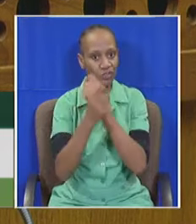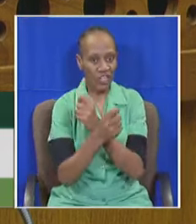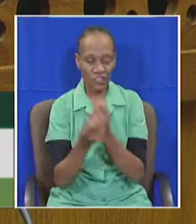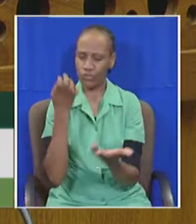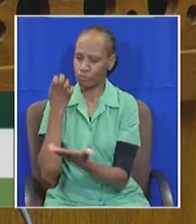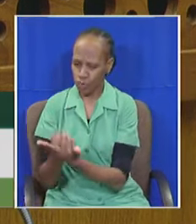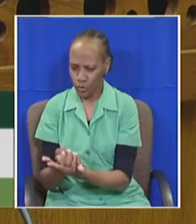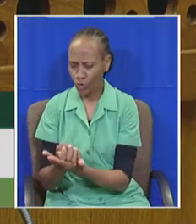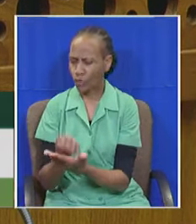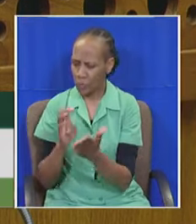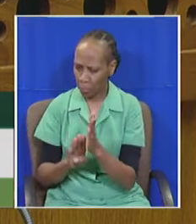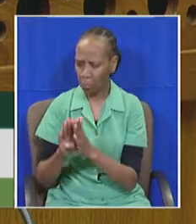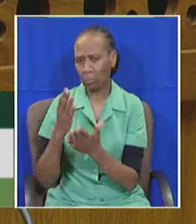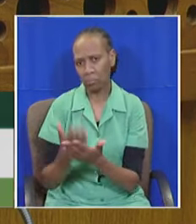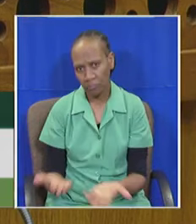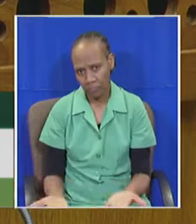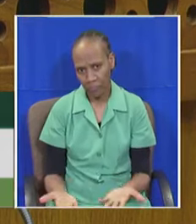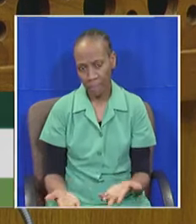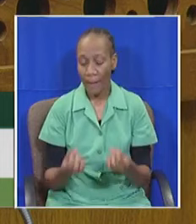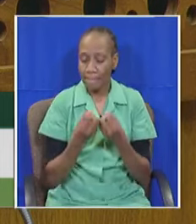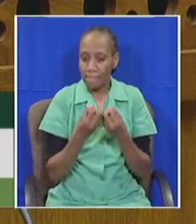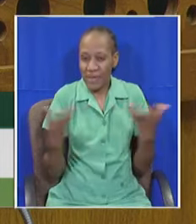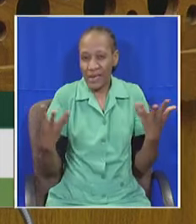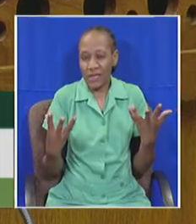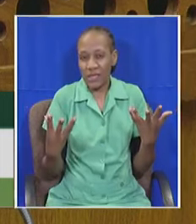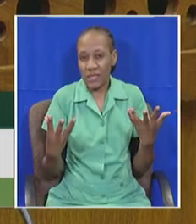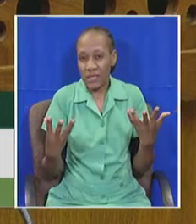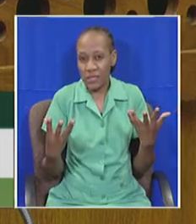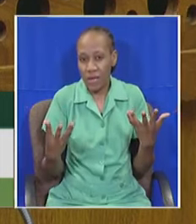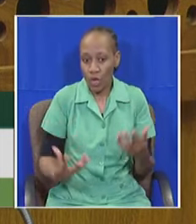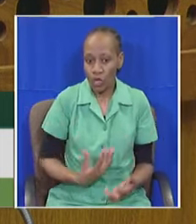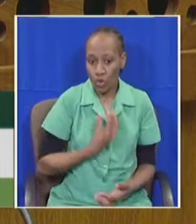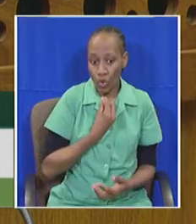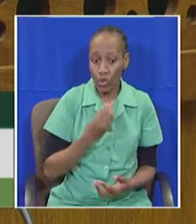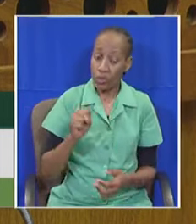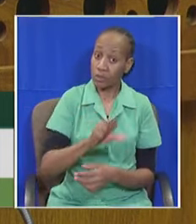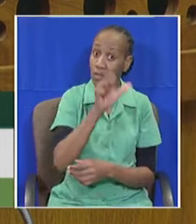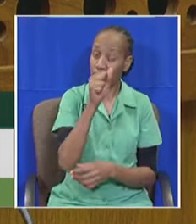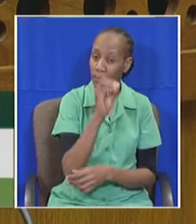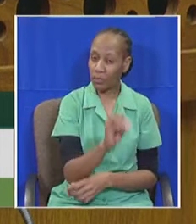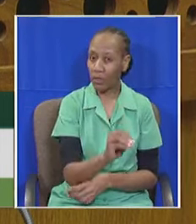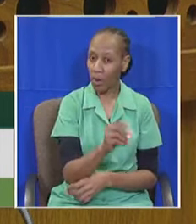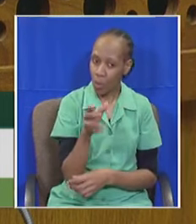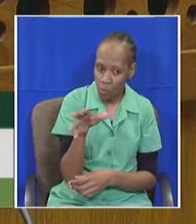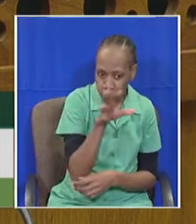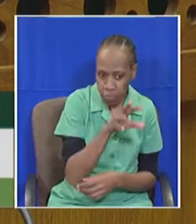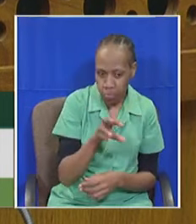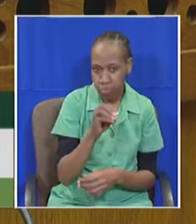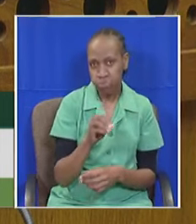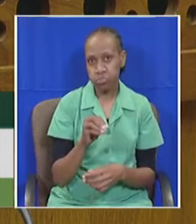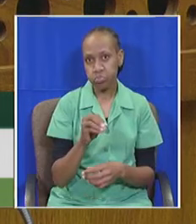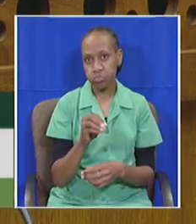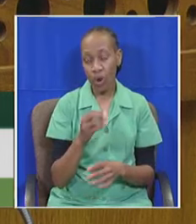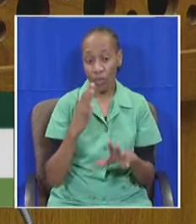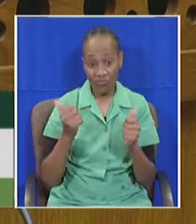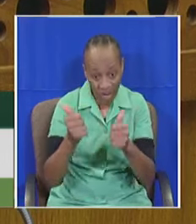and innovation. A significant number of our young people across the country are not prepared for